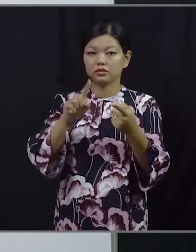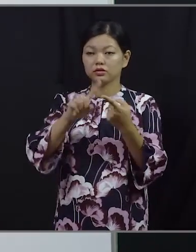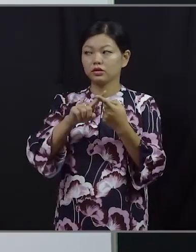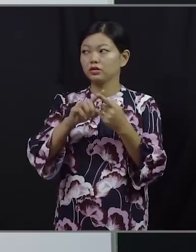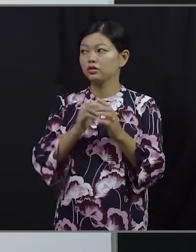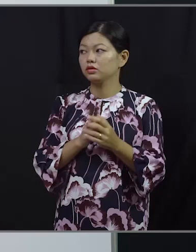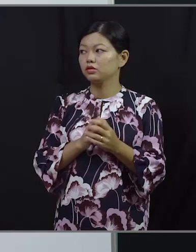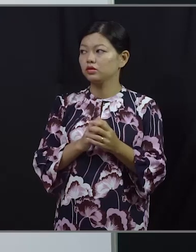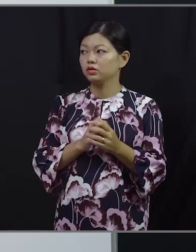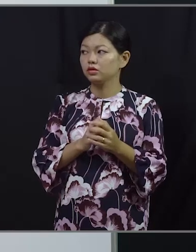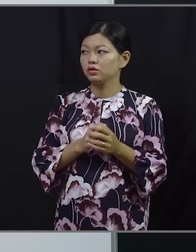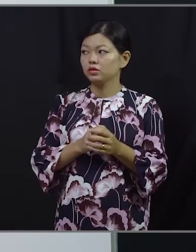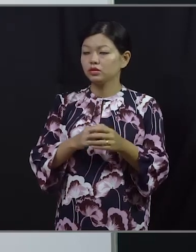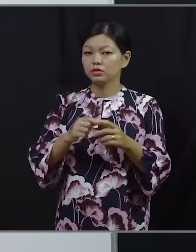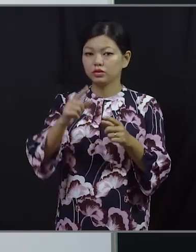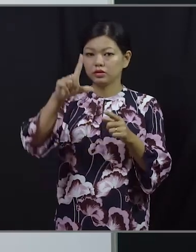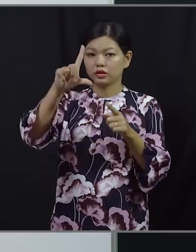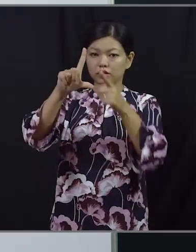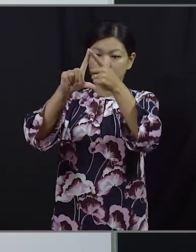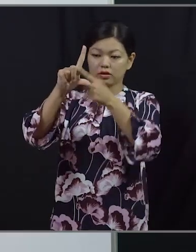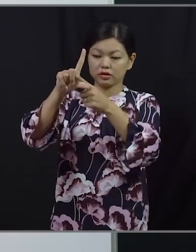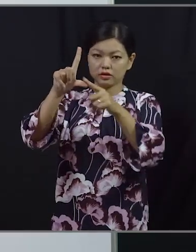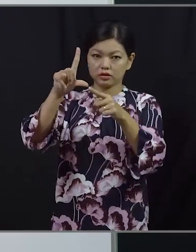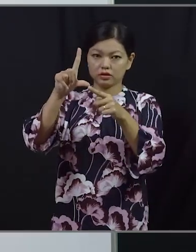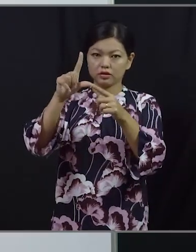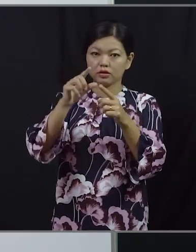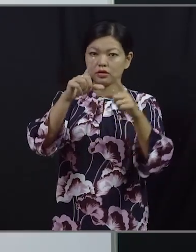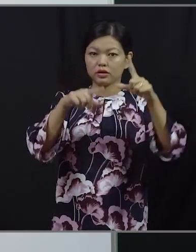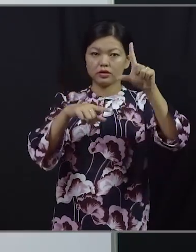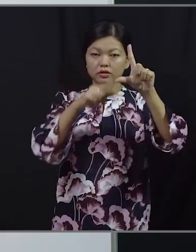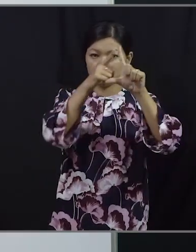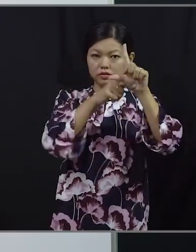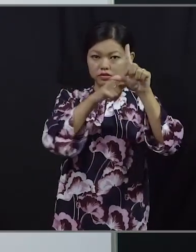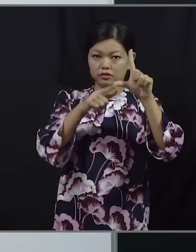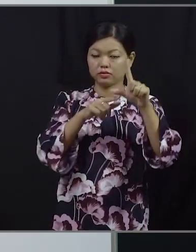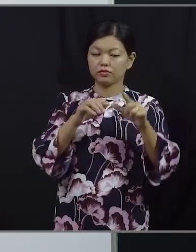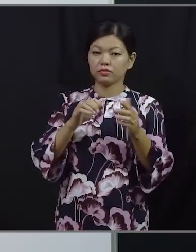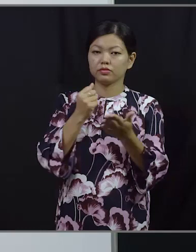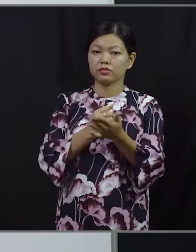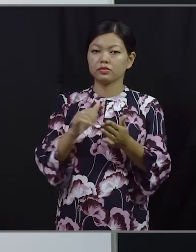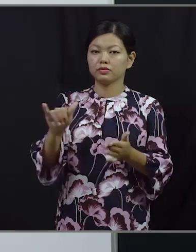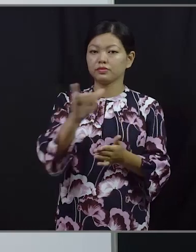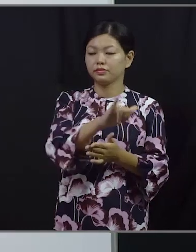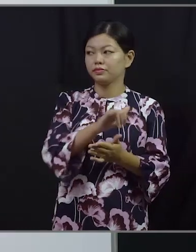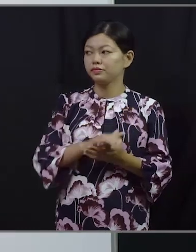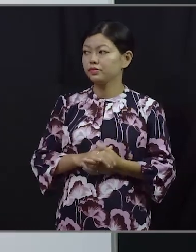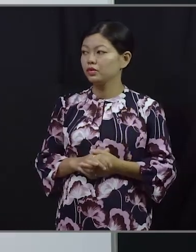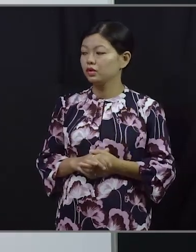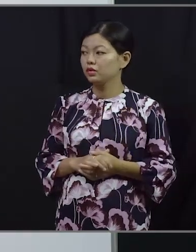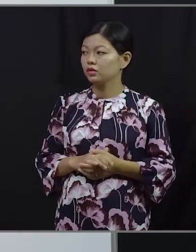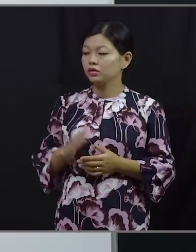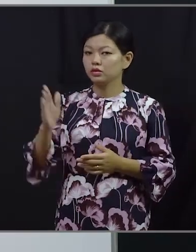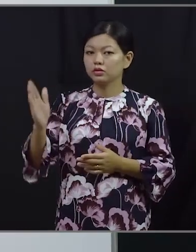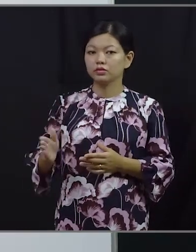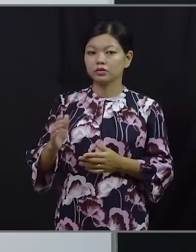be equal to angle of emergence. Okay. So this implies r1 must be equal to r2. So by using this condition,